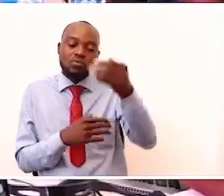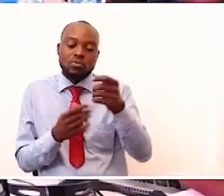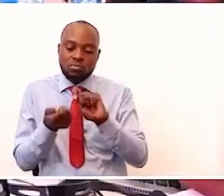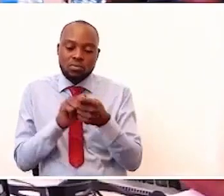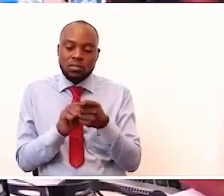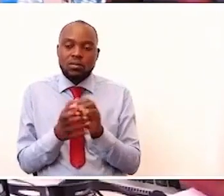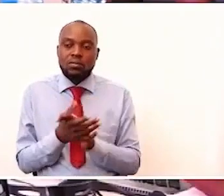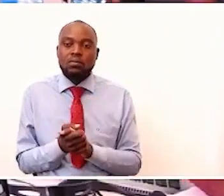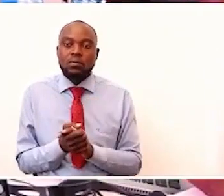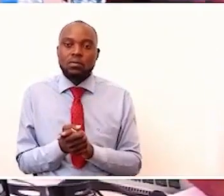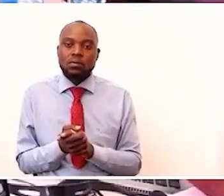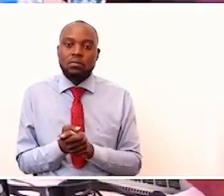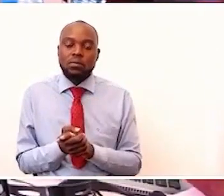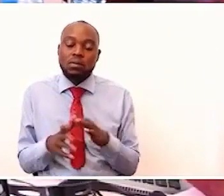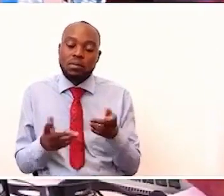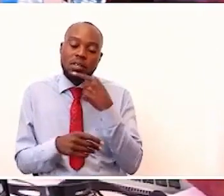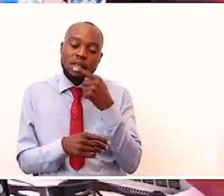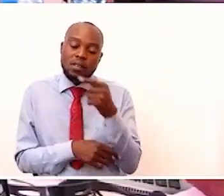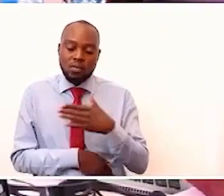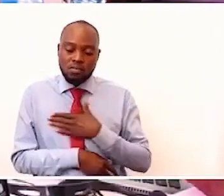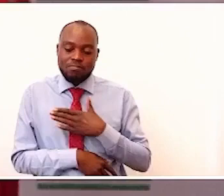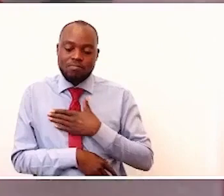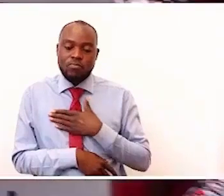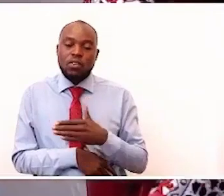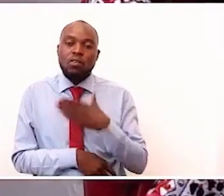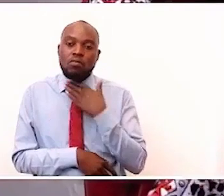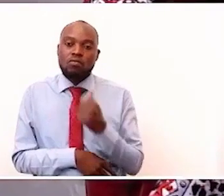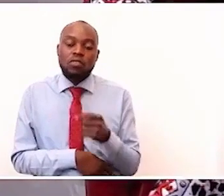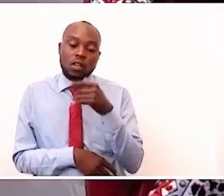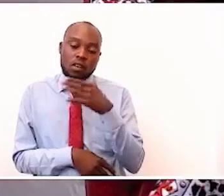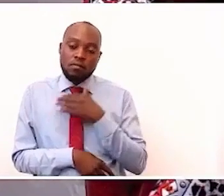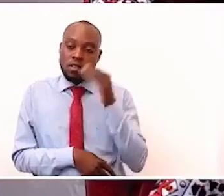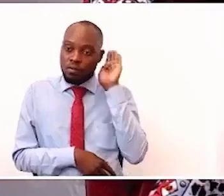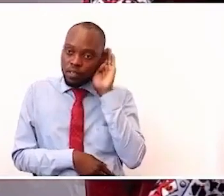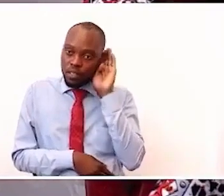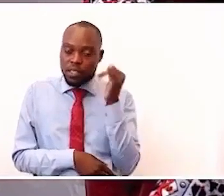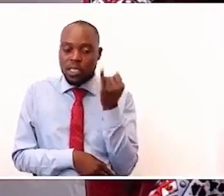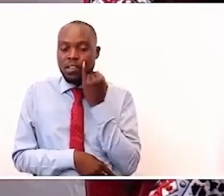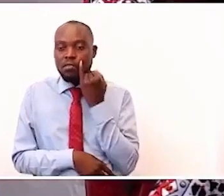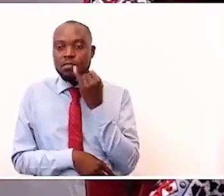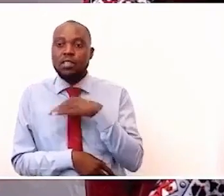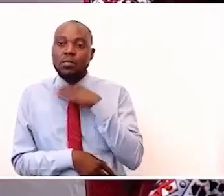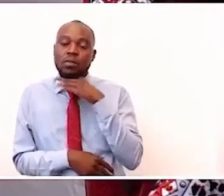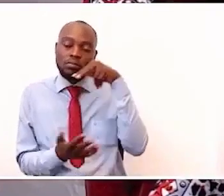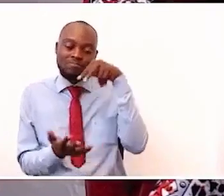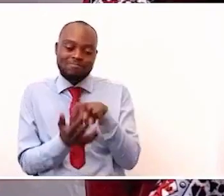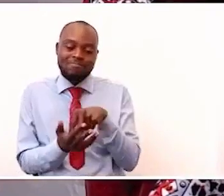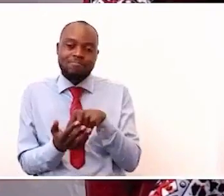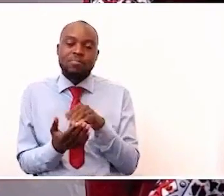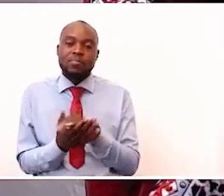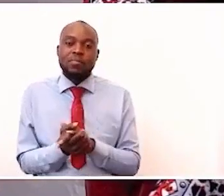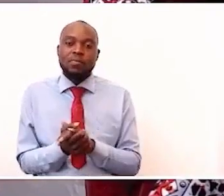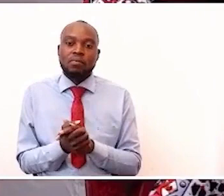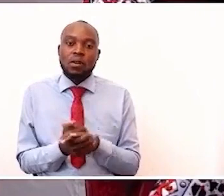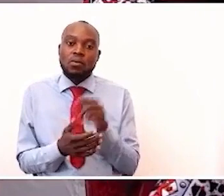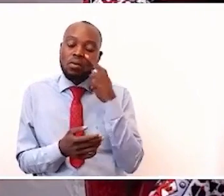matter what we can say to ourselves. And there is need for us to understand, if we are not able to stand firm today to make